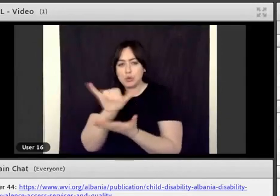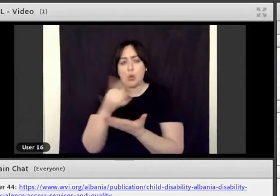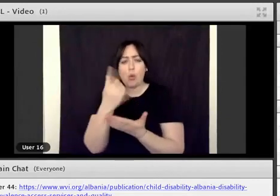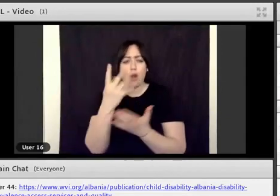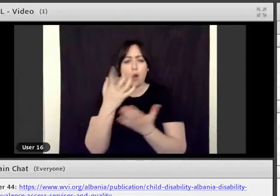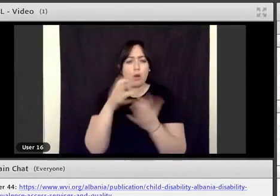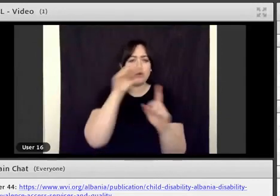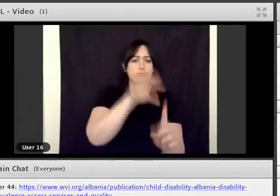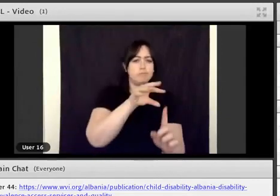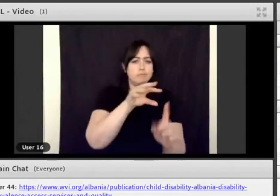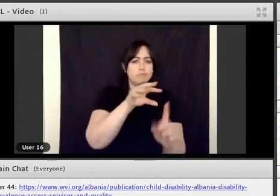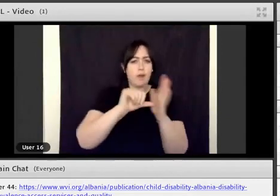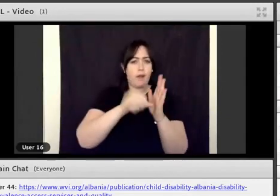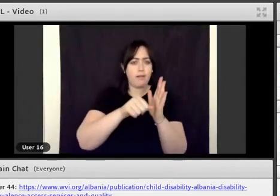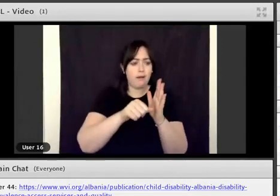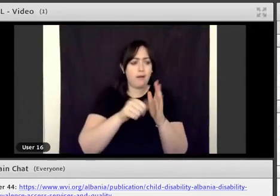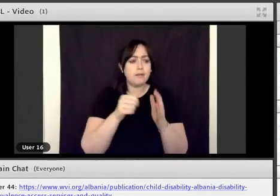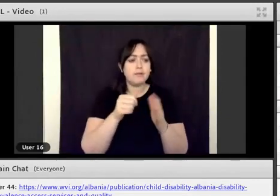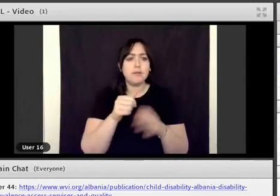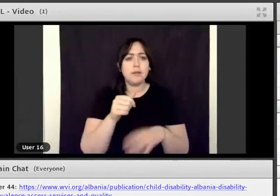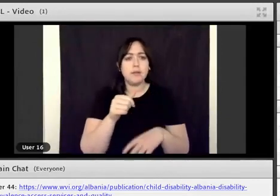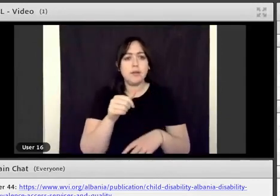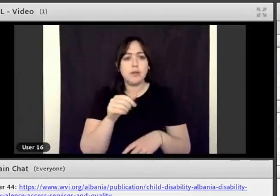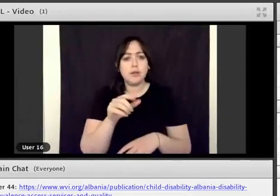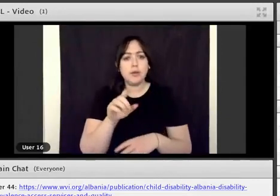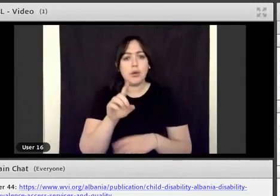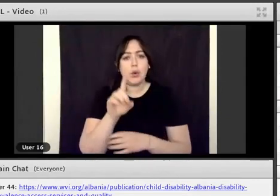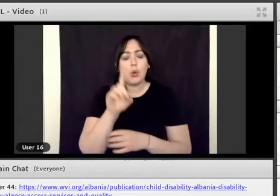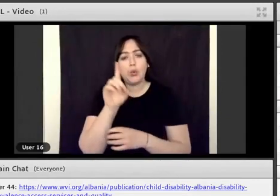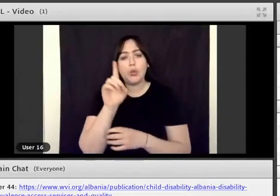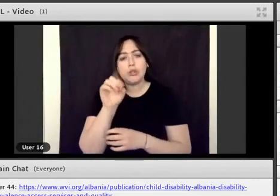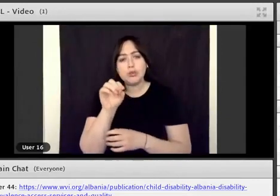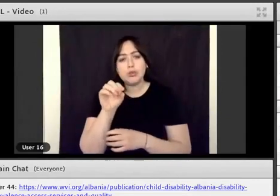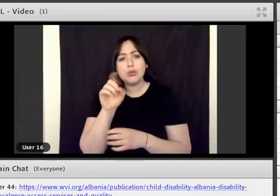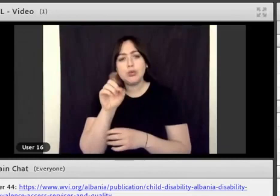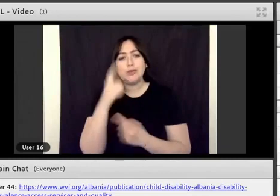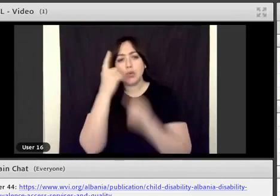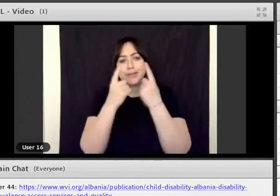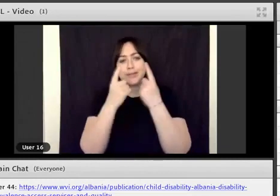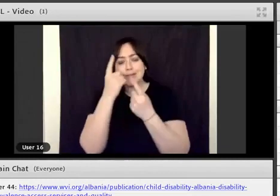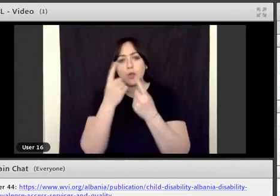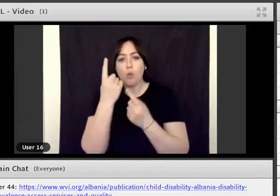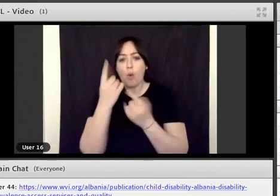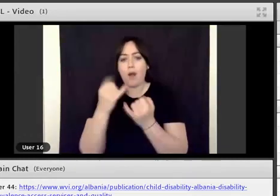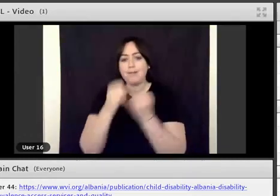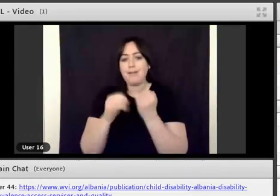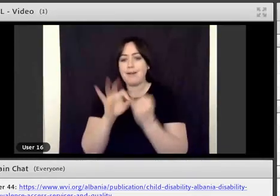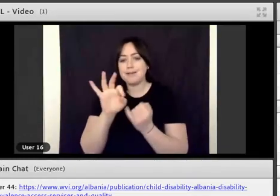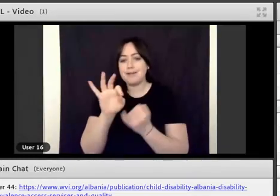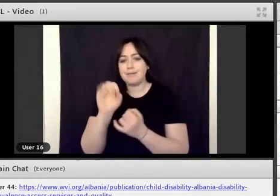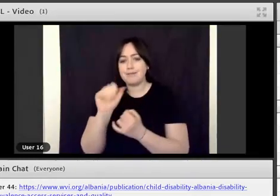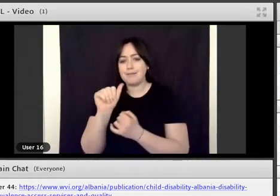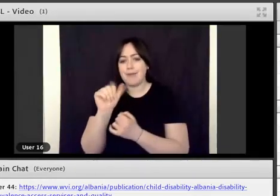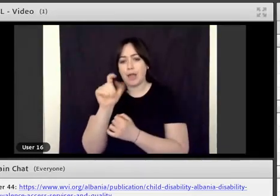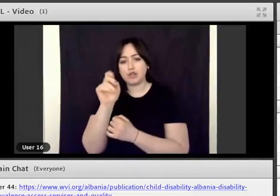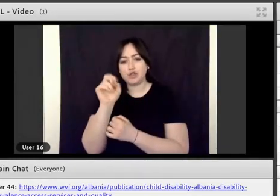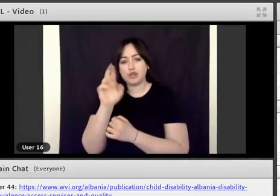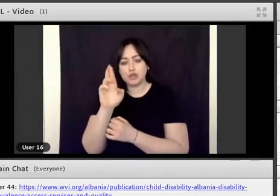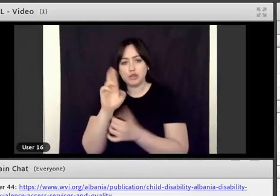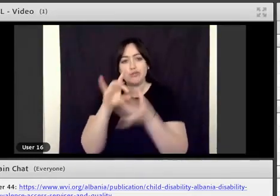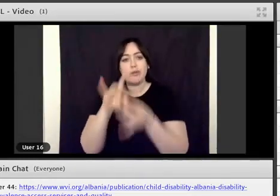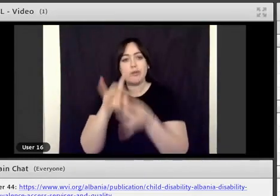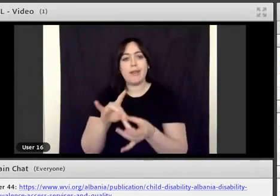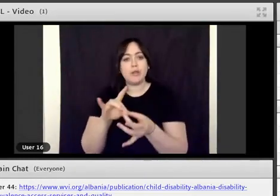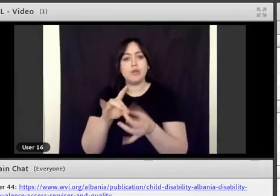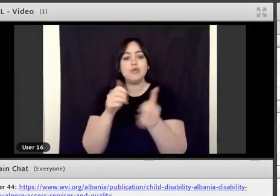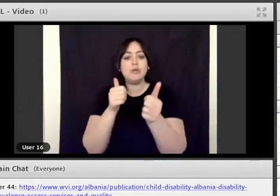last band of factors underneath tool, which pertains to aspects of follow-up. So after